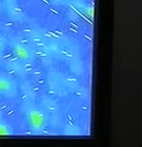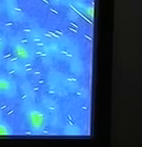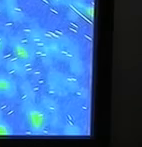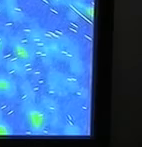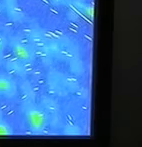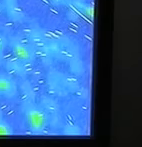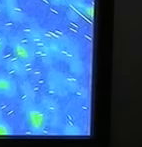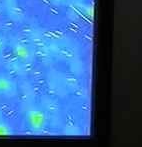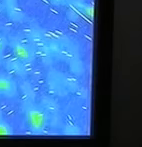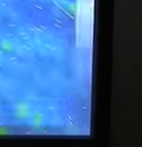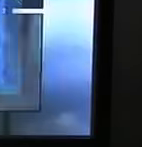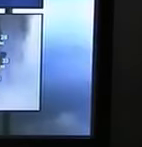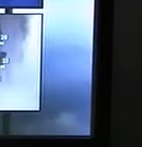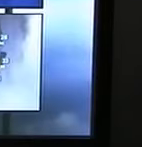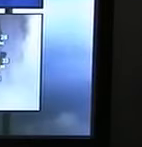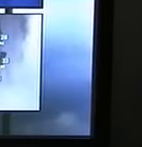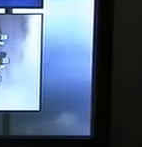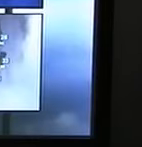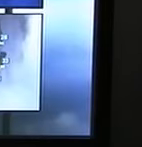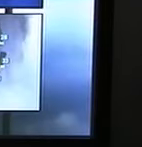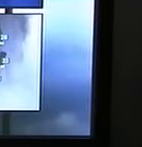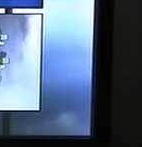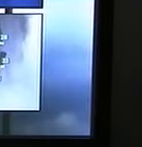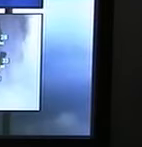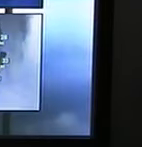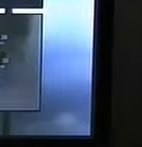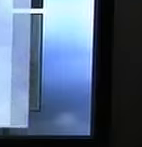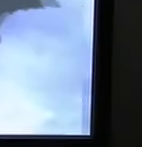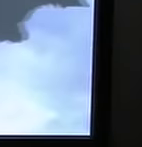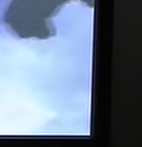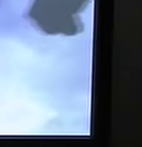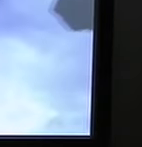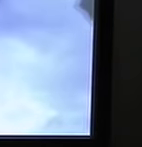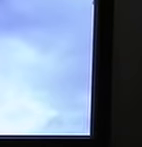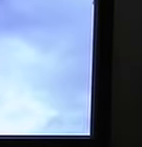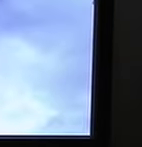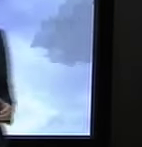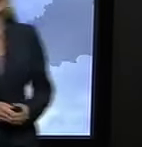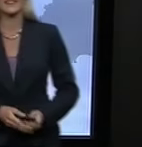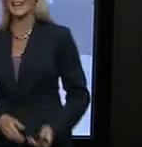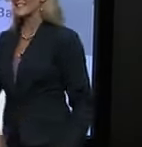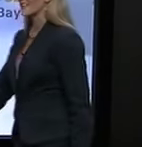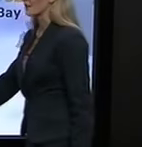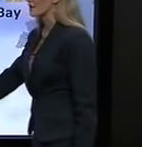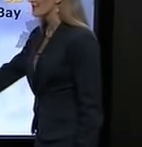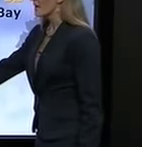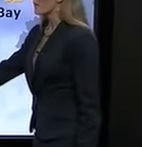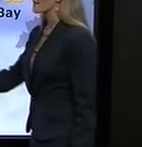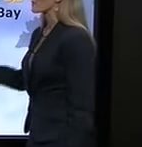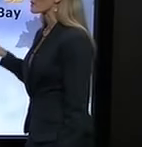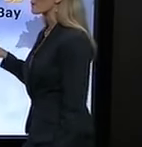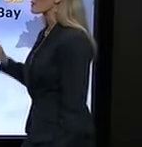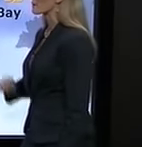severe thunderstorms over the southeastern interior. Here's a look at your weather forecast across South Africa on Thursday, with a dry day along the KZN